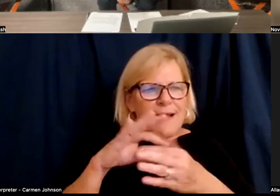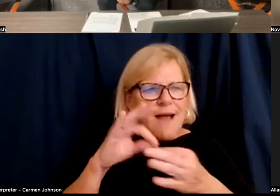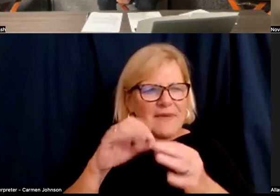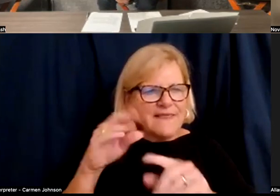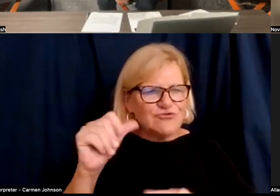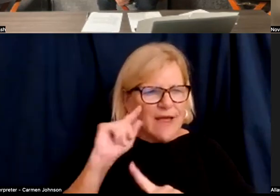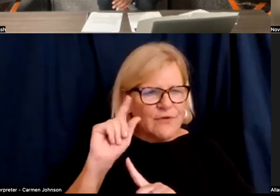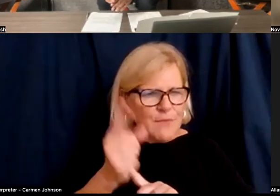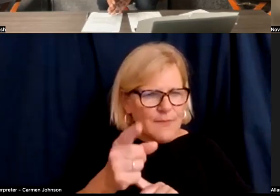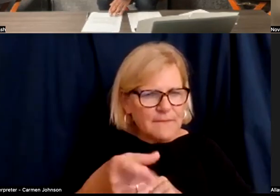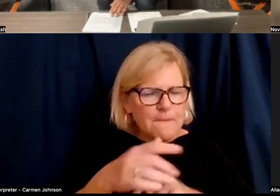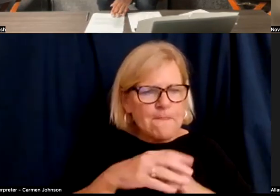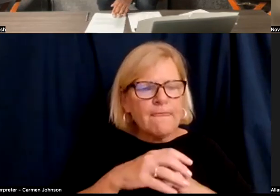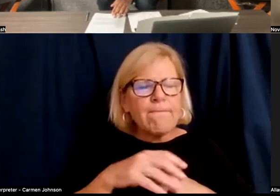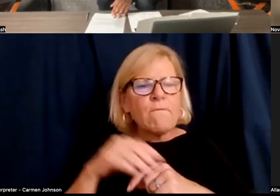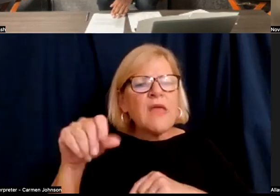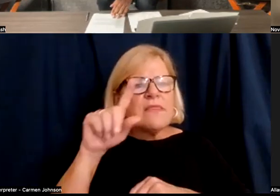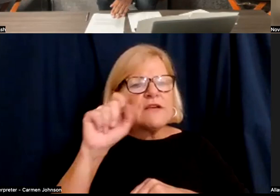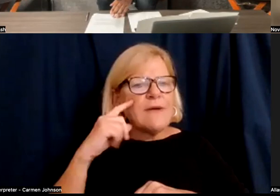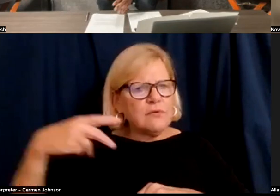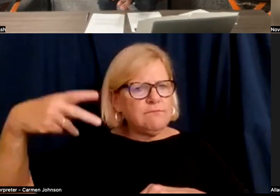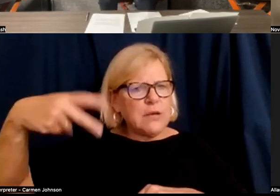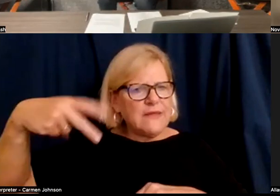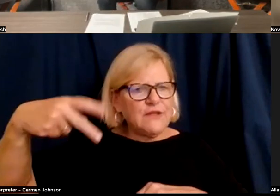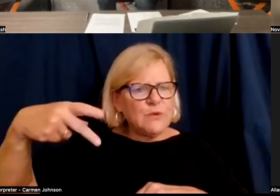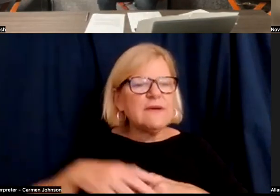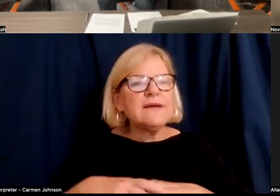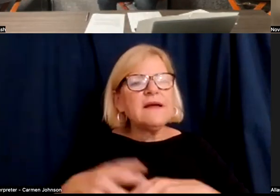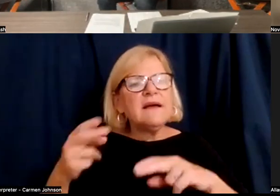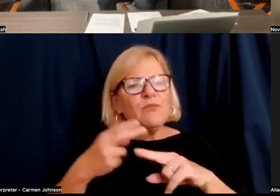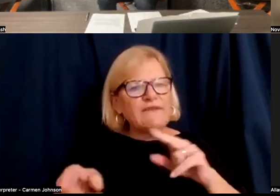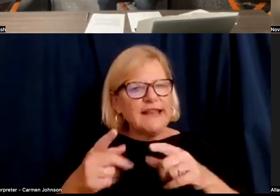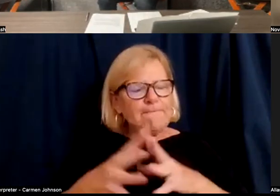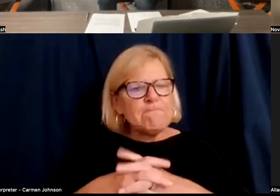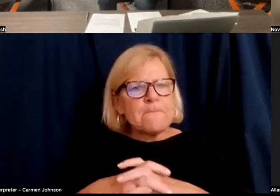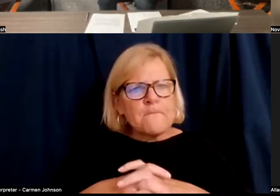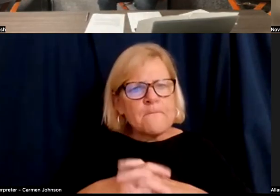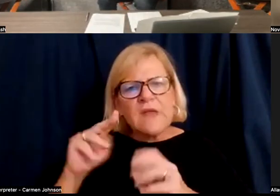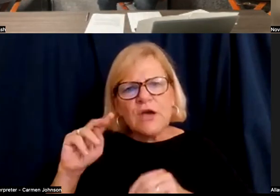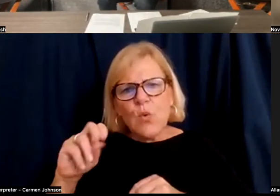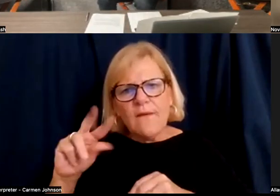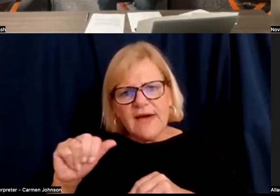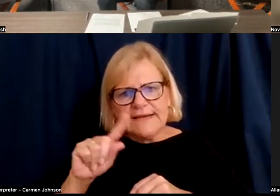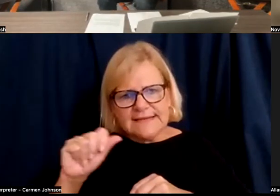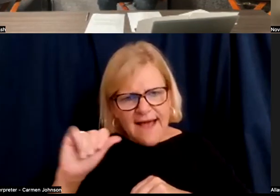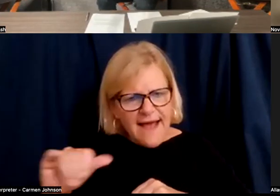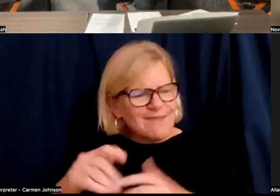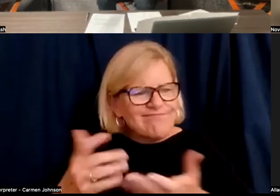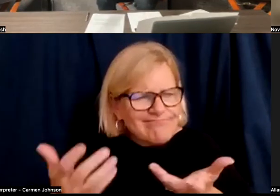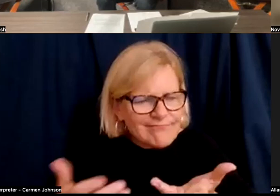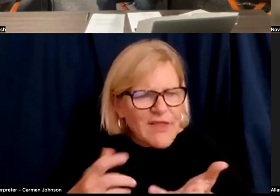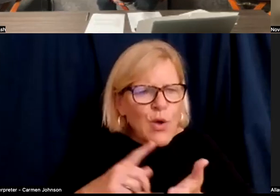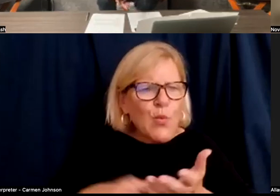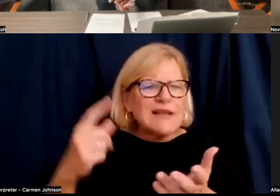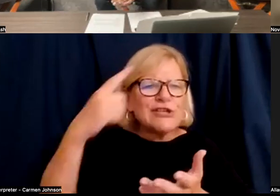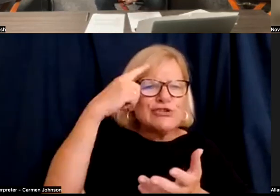in just a moment. This question to both of you, briefly, Nova, Zaii, what is a